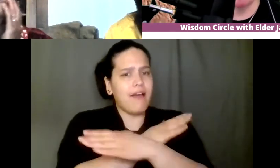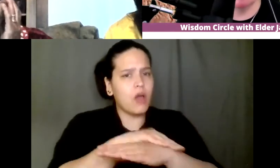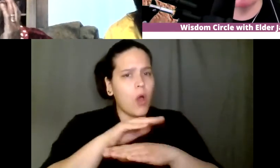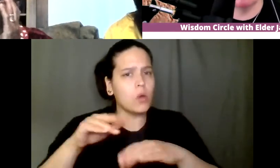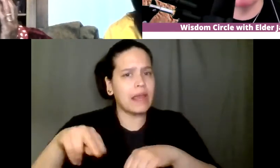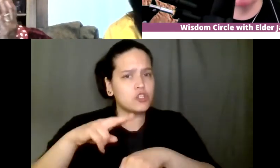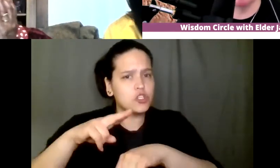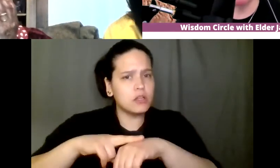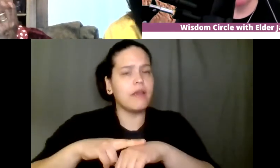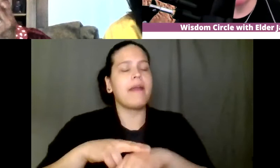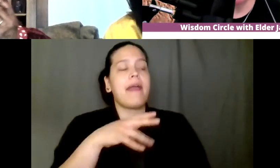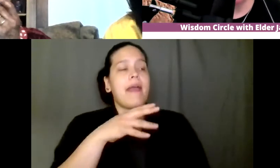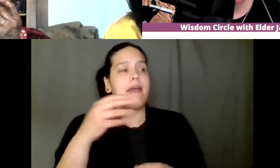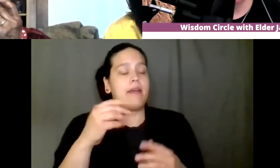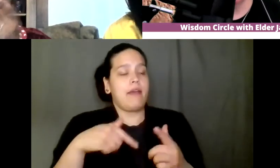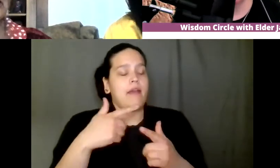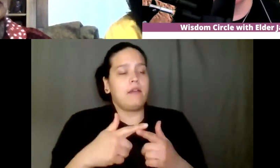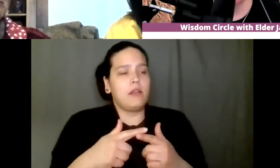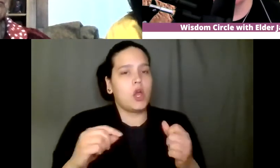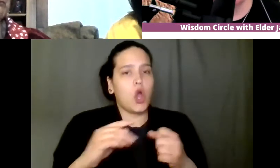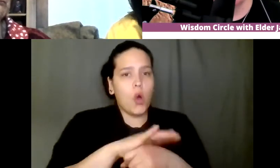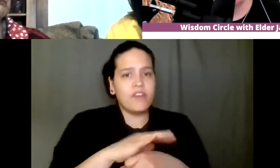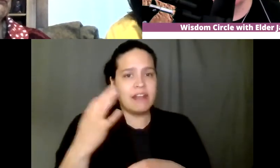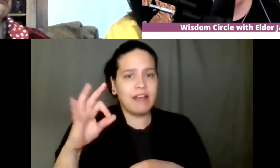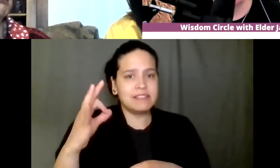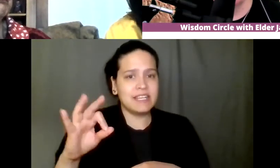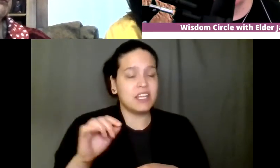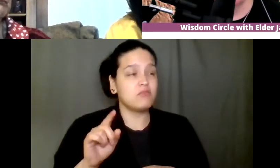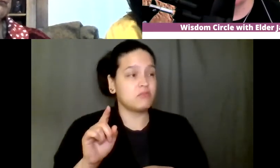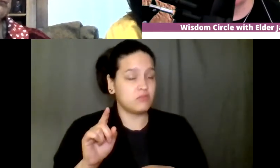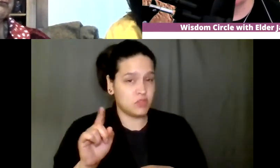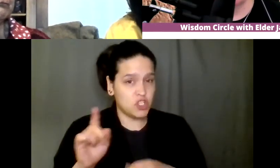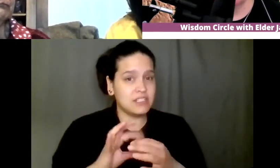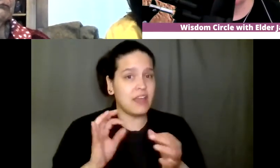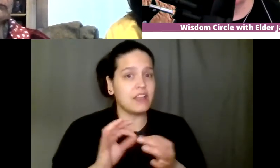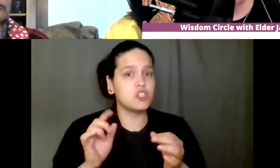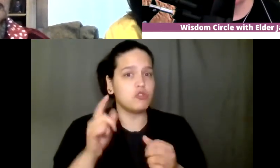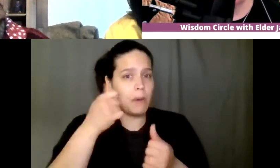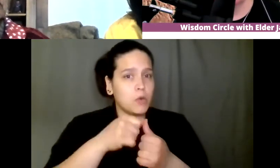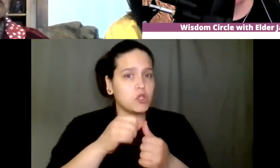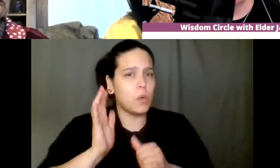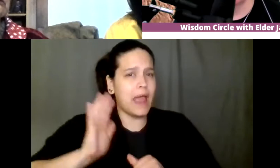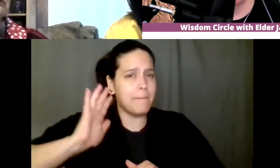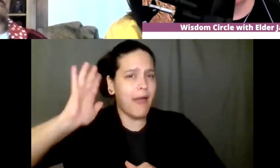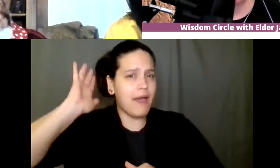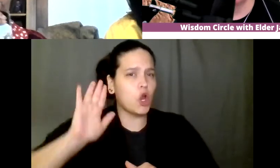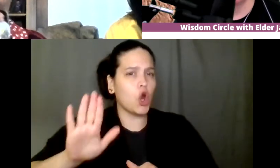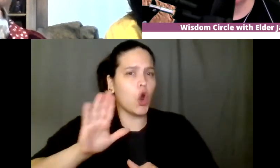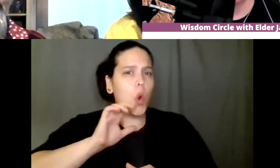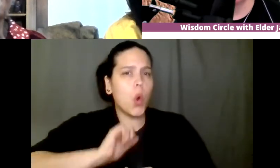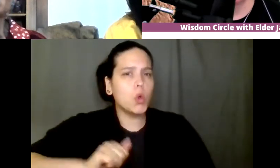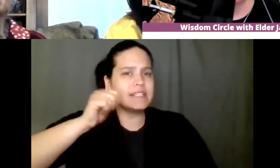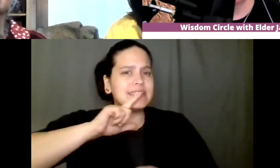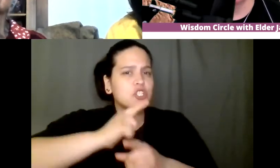COVID-19. She says she remembers way back her older sister, maybe she's talking about the